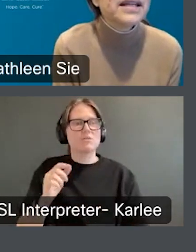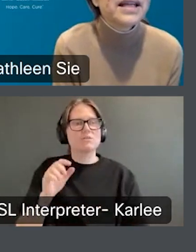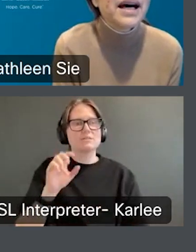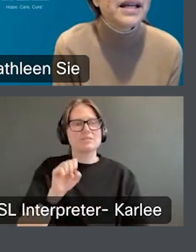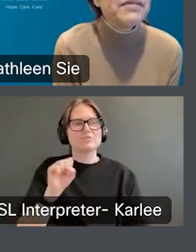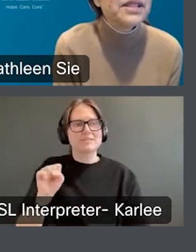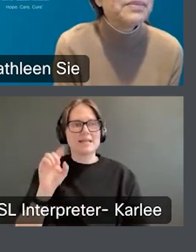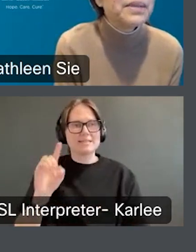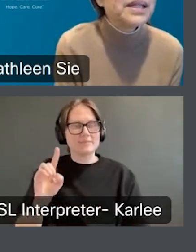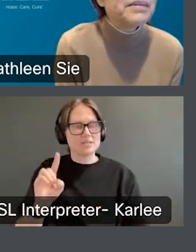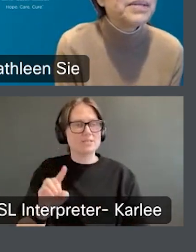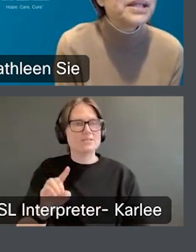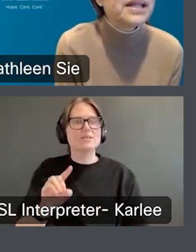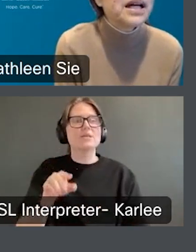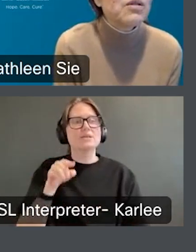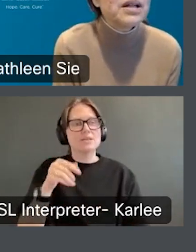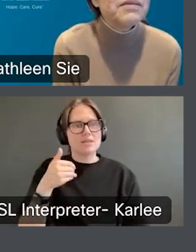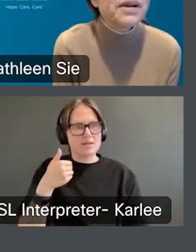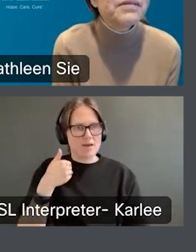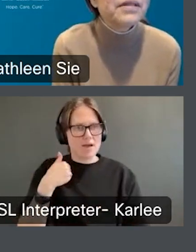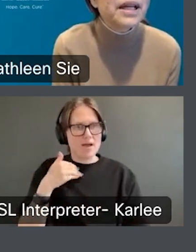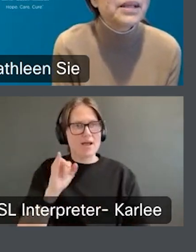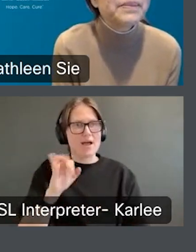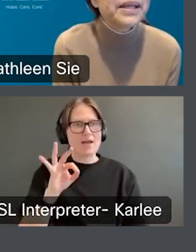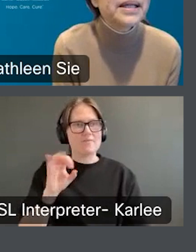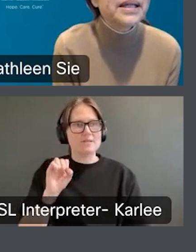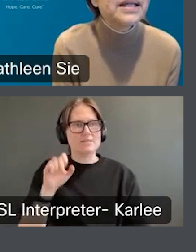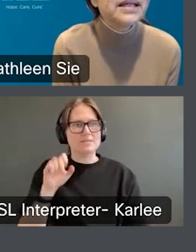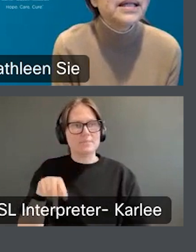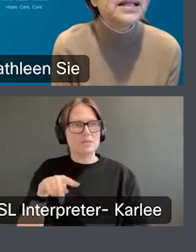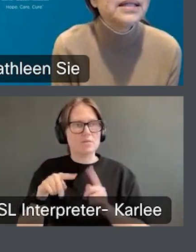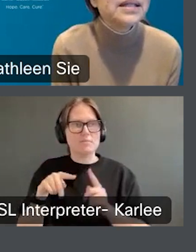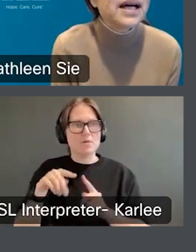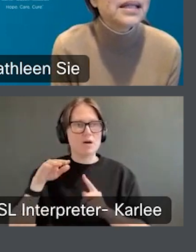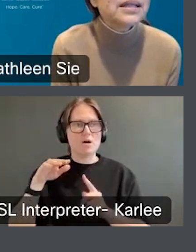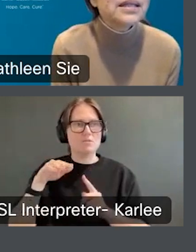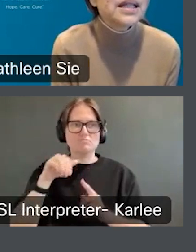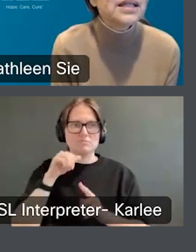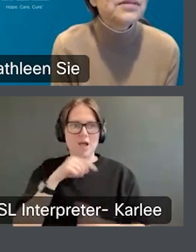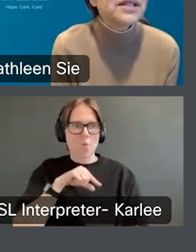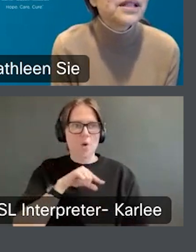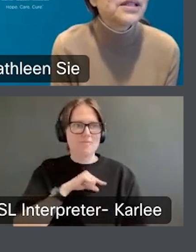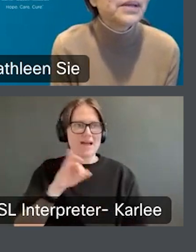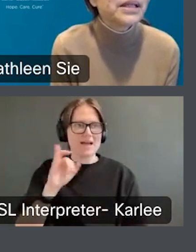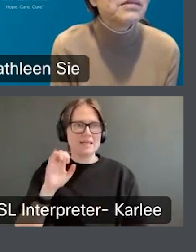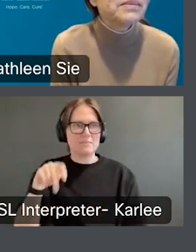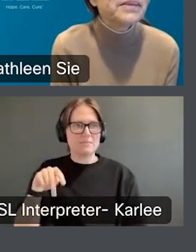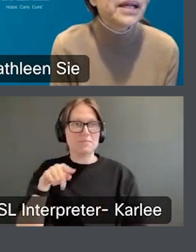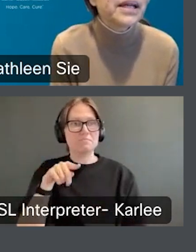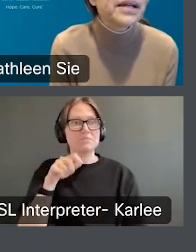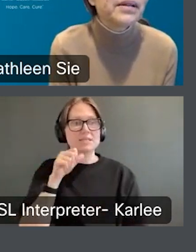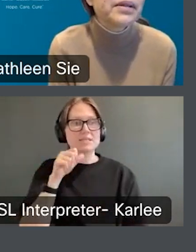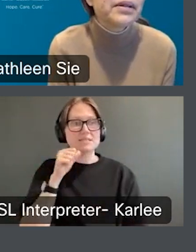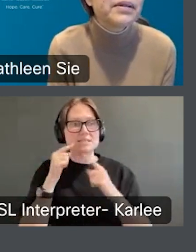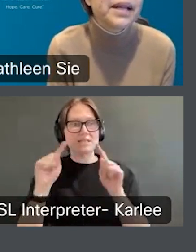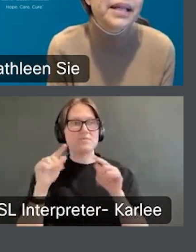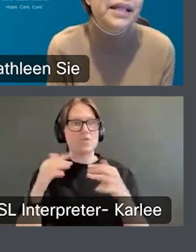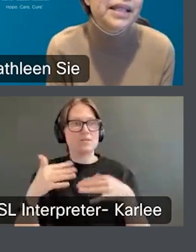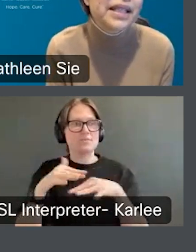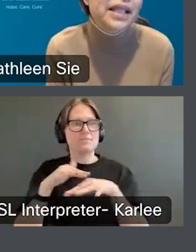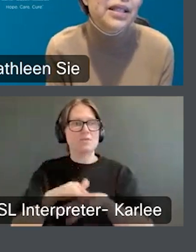an IFSP but did not qualify for an IEP. He's not successful at his mainstream daycare, though.